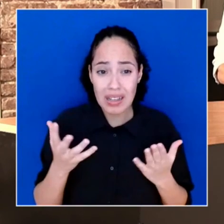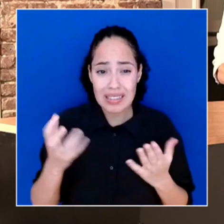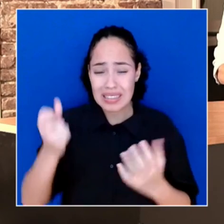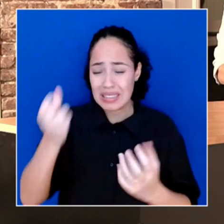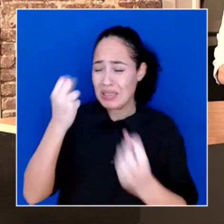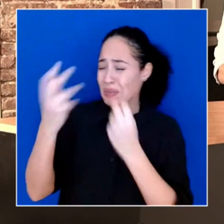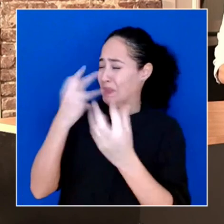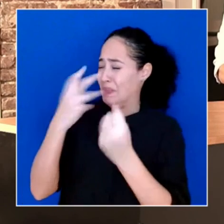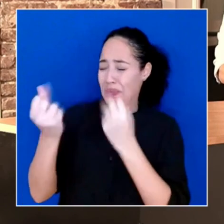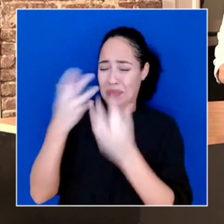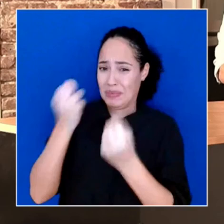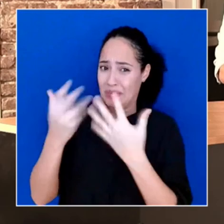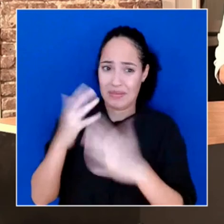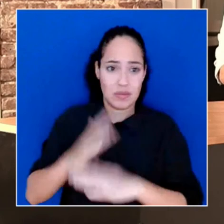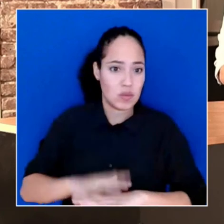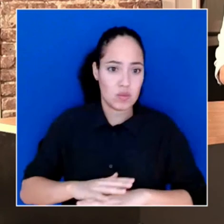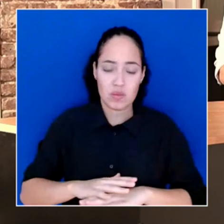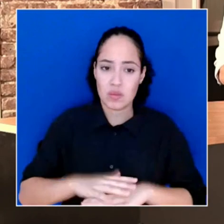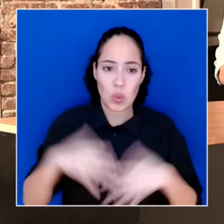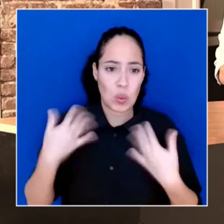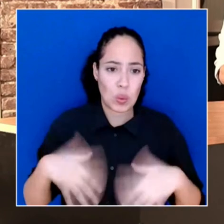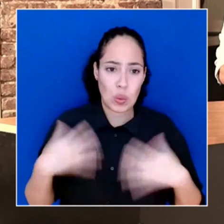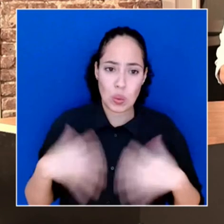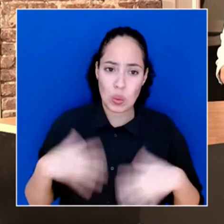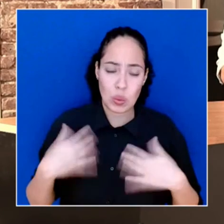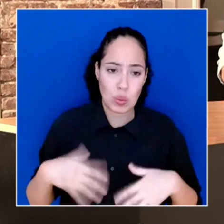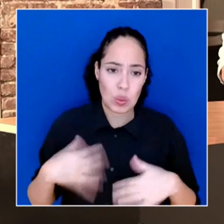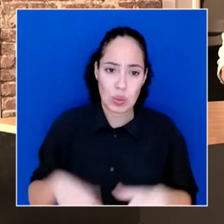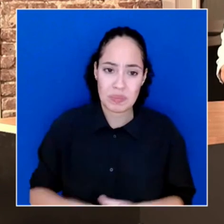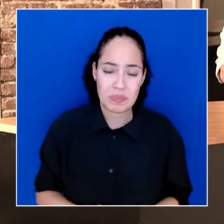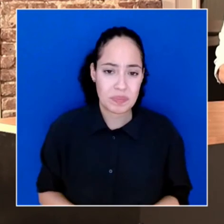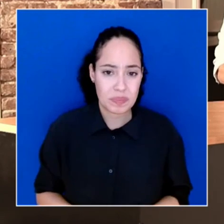noisy. It's very difficult for me to handle that.